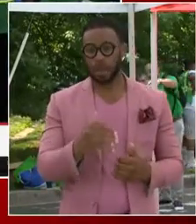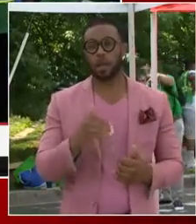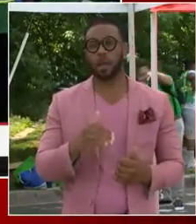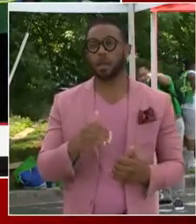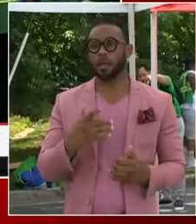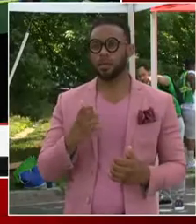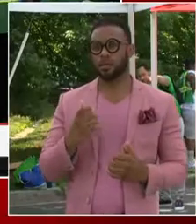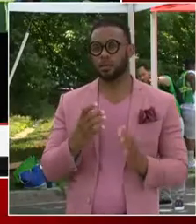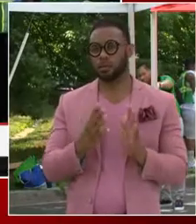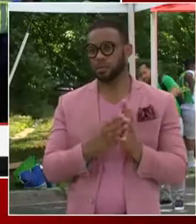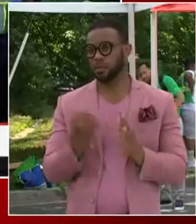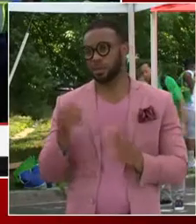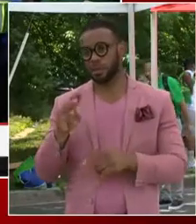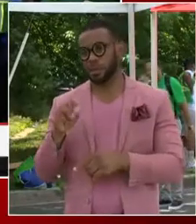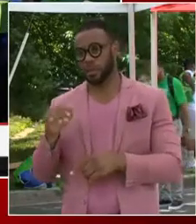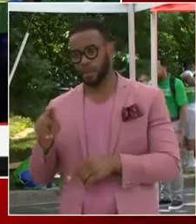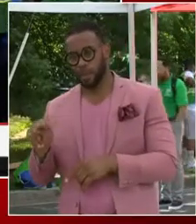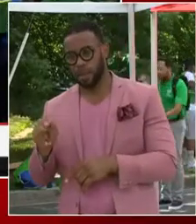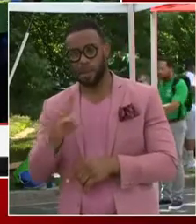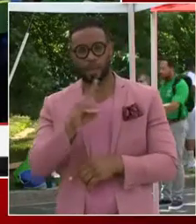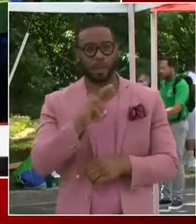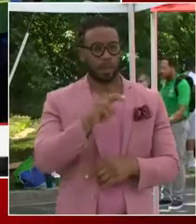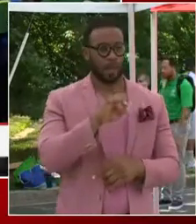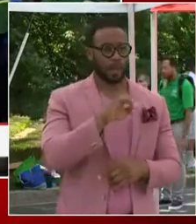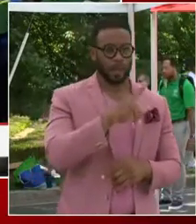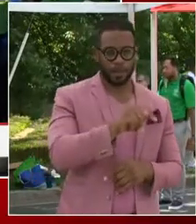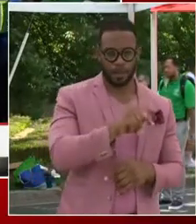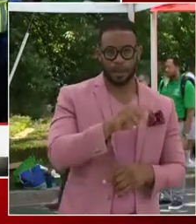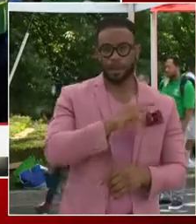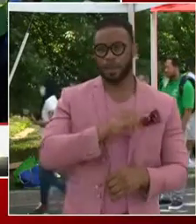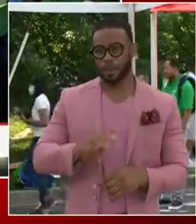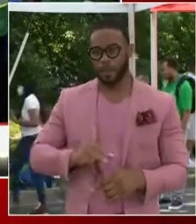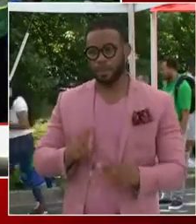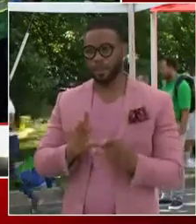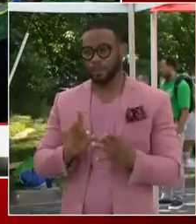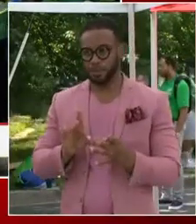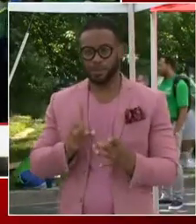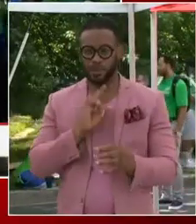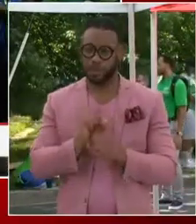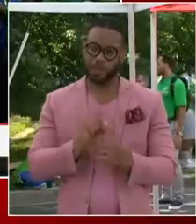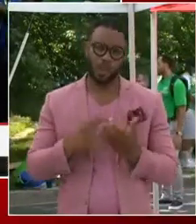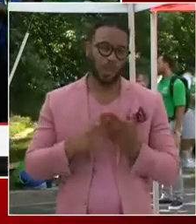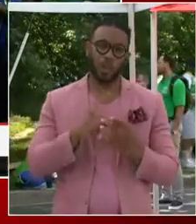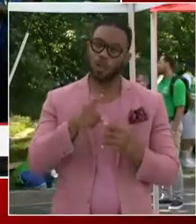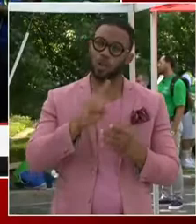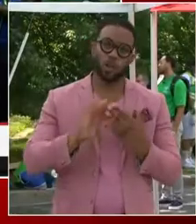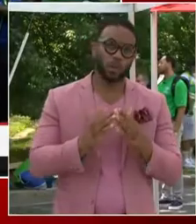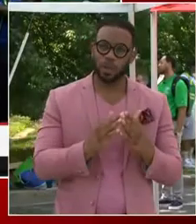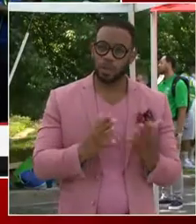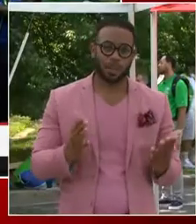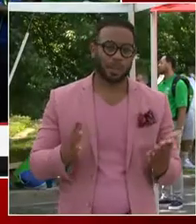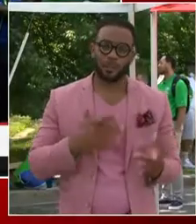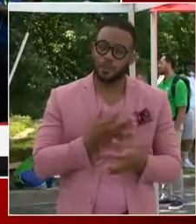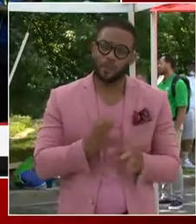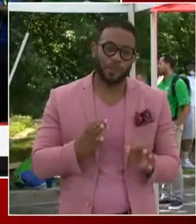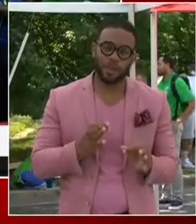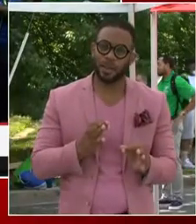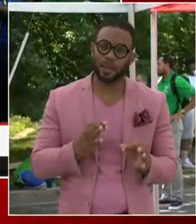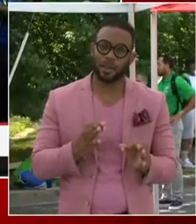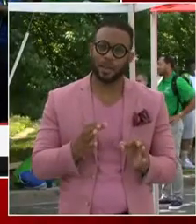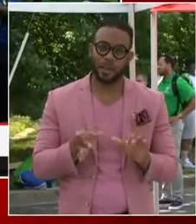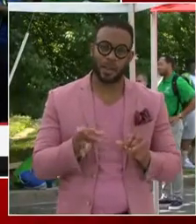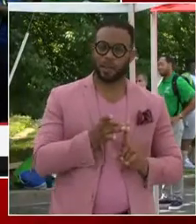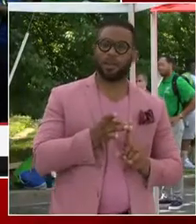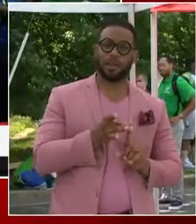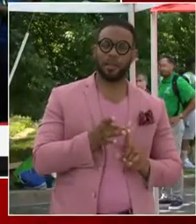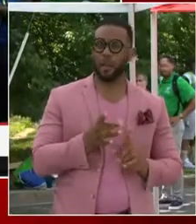would just echo what Megan and Dr. Nesbitt and Mayor Bowser said, is really just talk to your community. Feel free to flag one of us or one